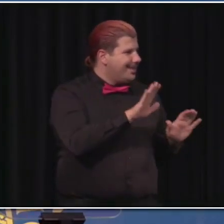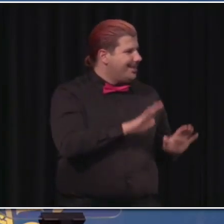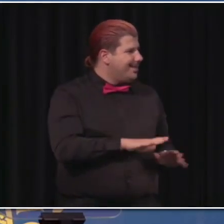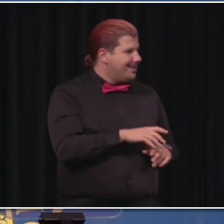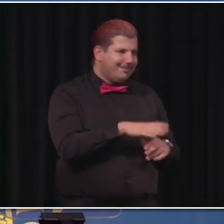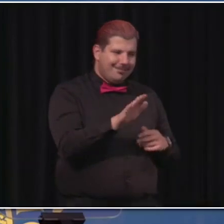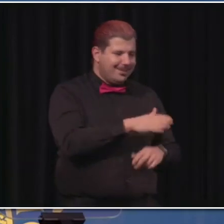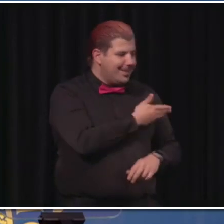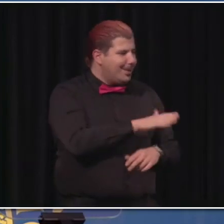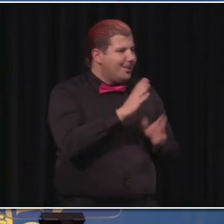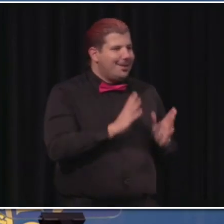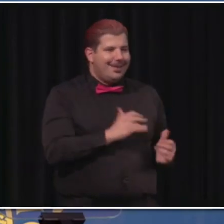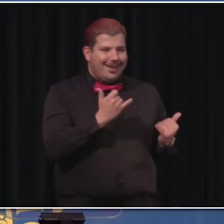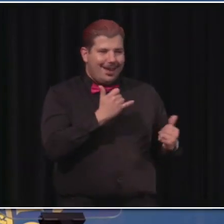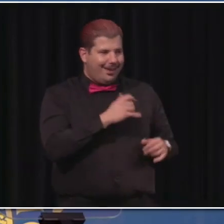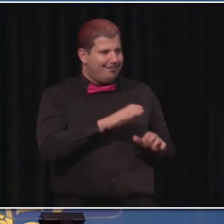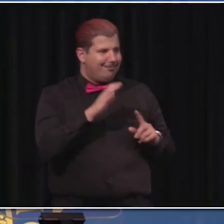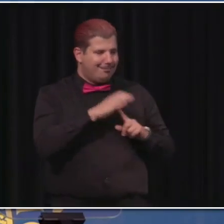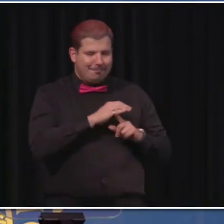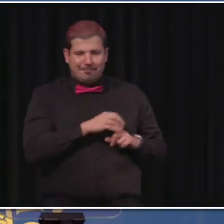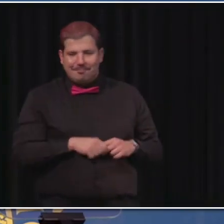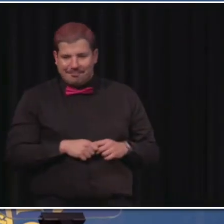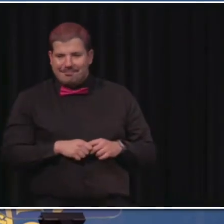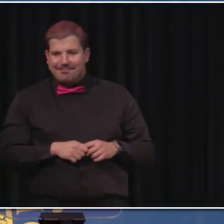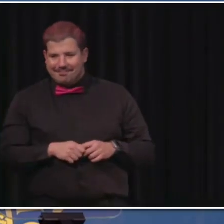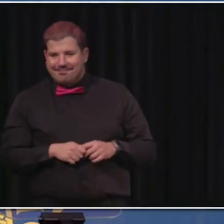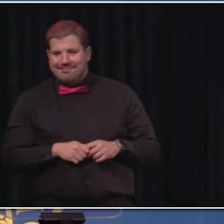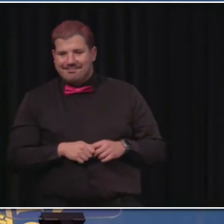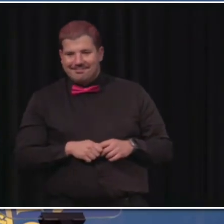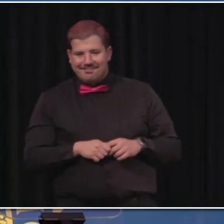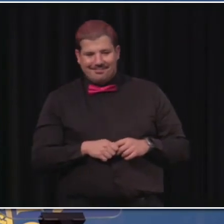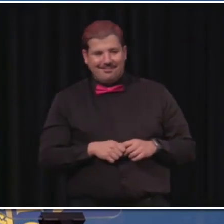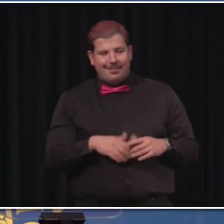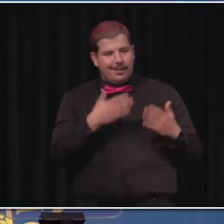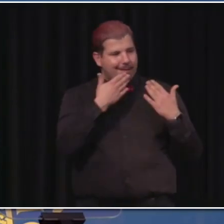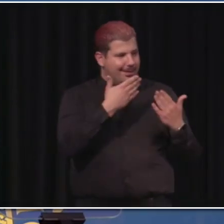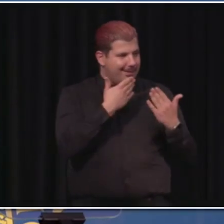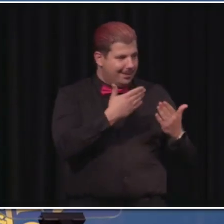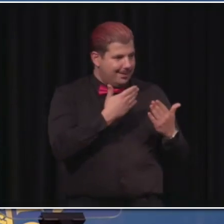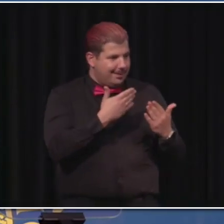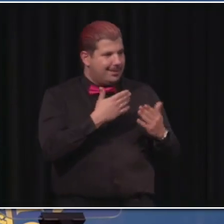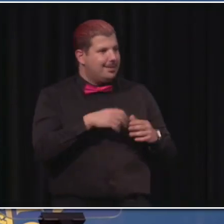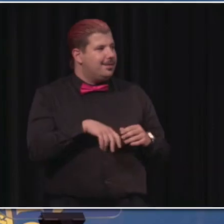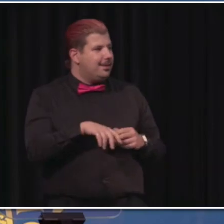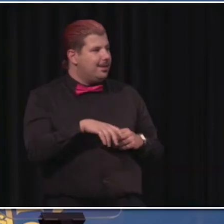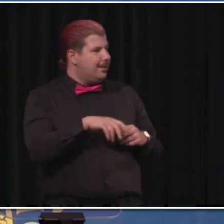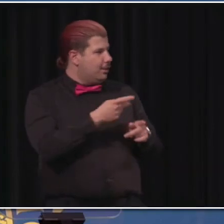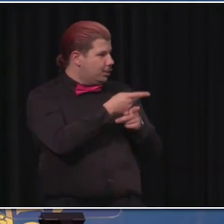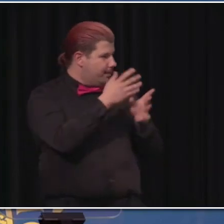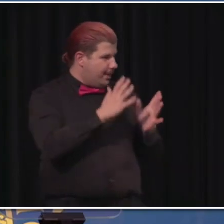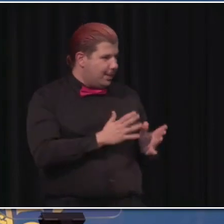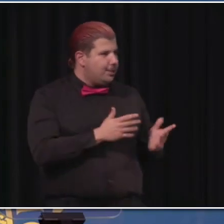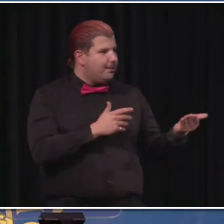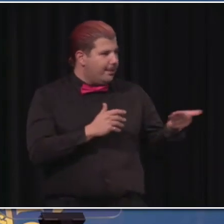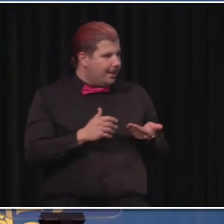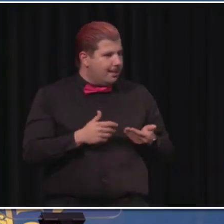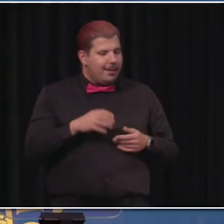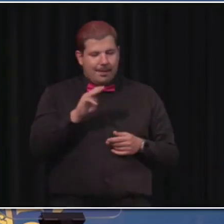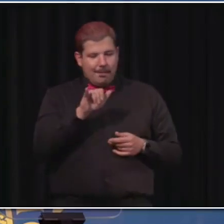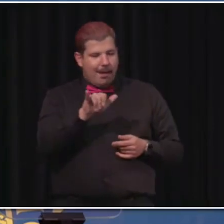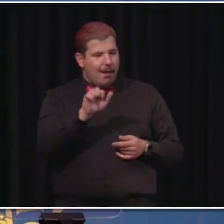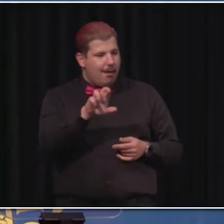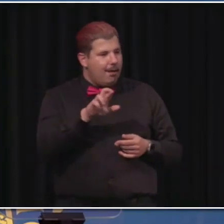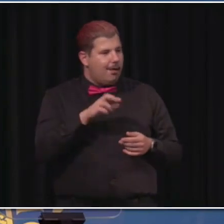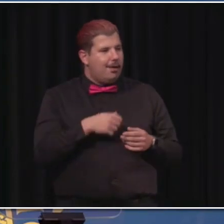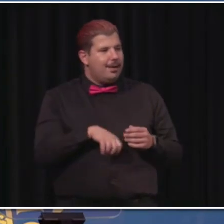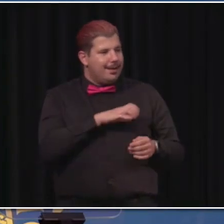today. You were really, really good. Again, I want to say thank you for the supervisor for allowing me to be here, and the mayor, and